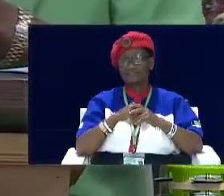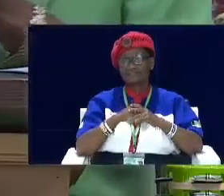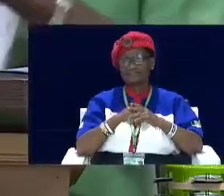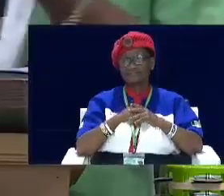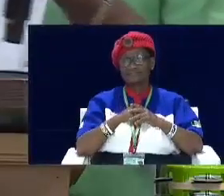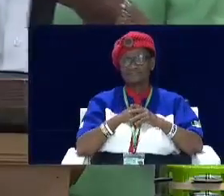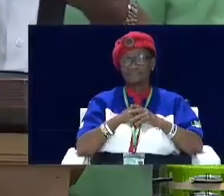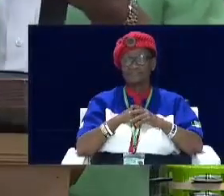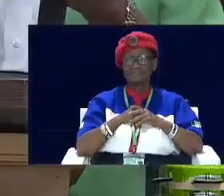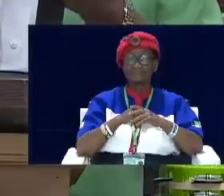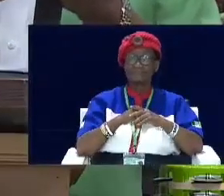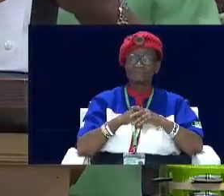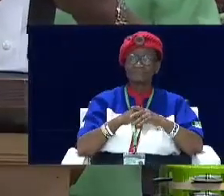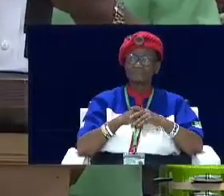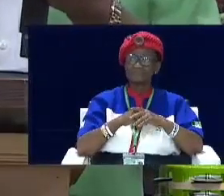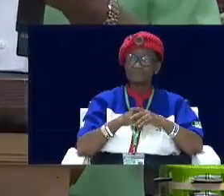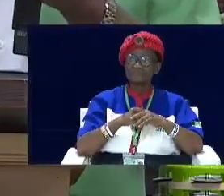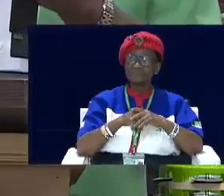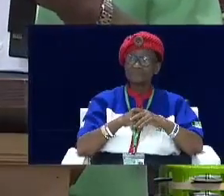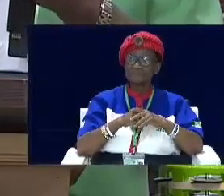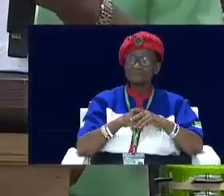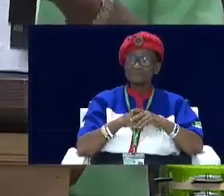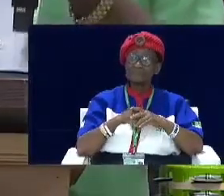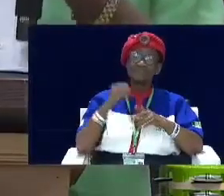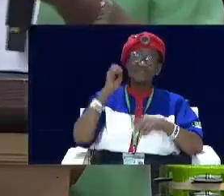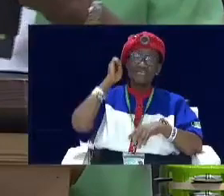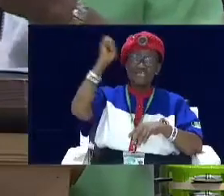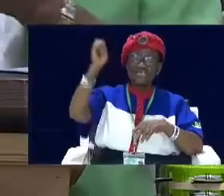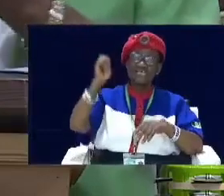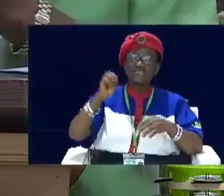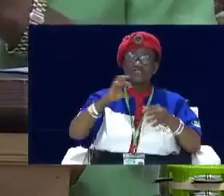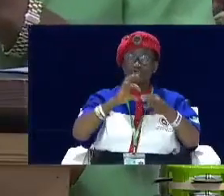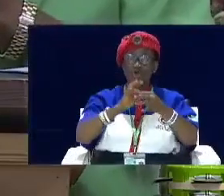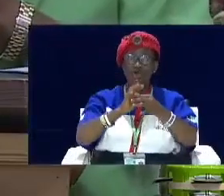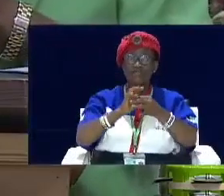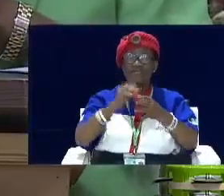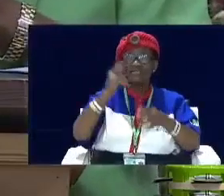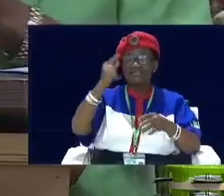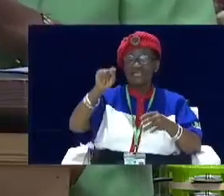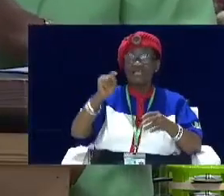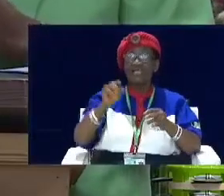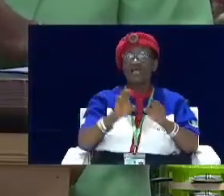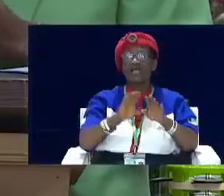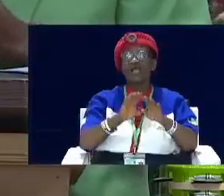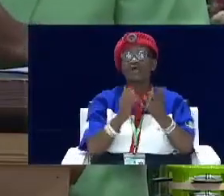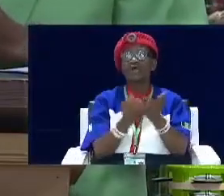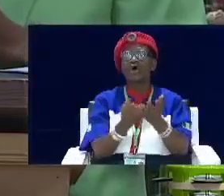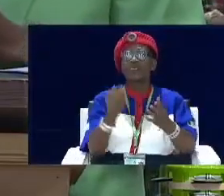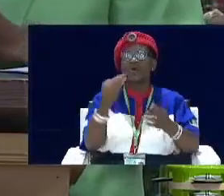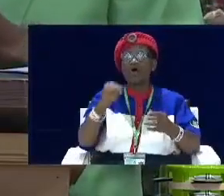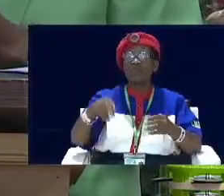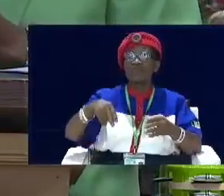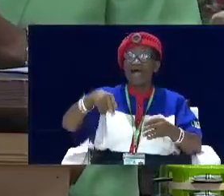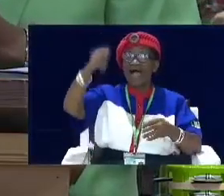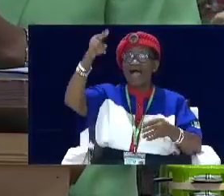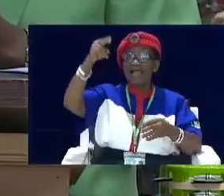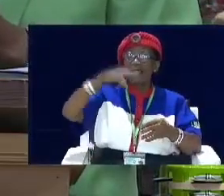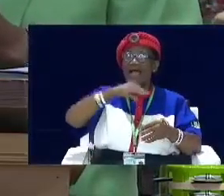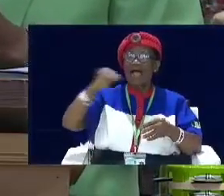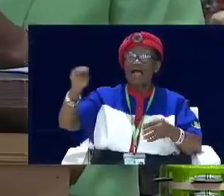He joined the club of the high and mighty. Ó darapọ̀ mọ́ ẹgbẹ́ àwọn tí wọ́n